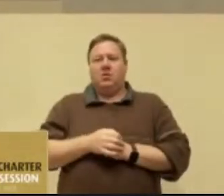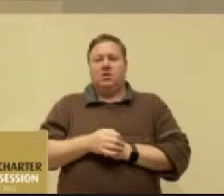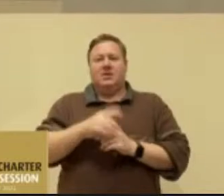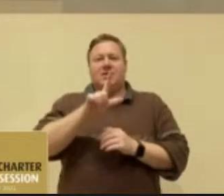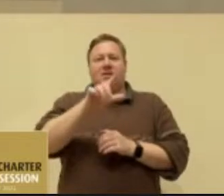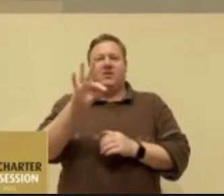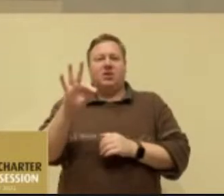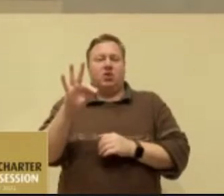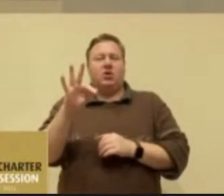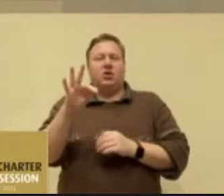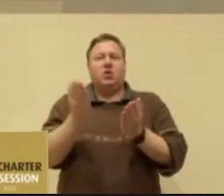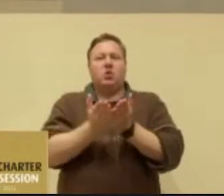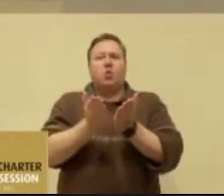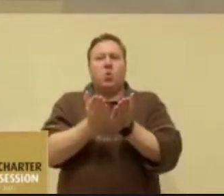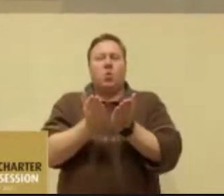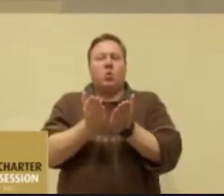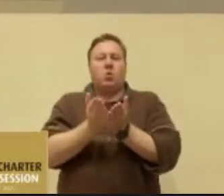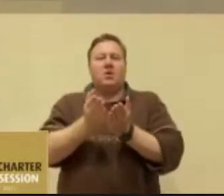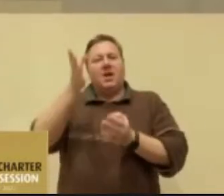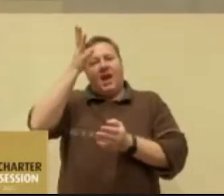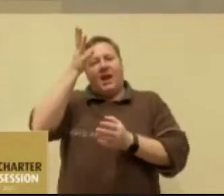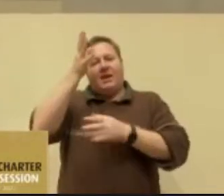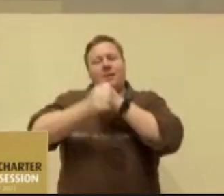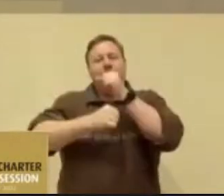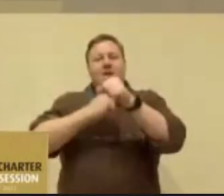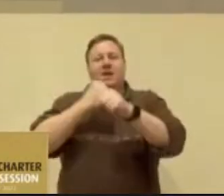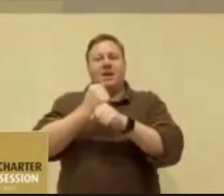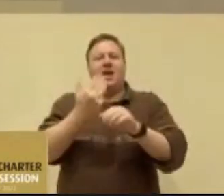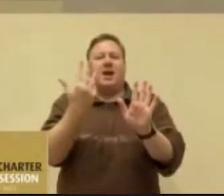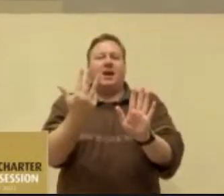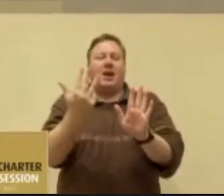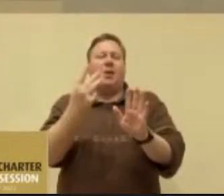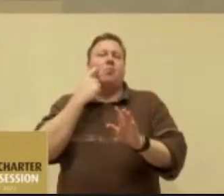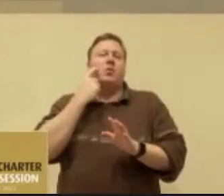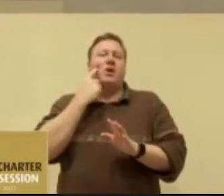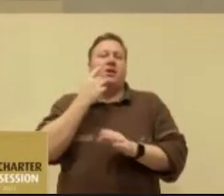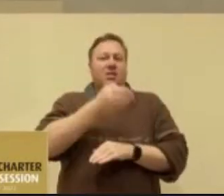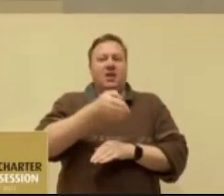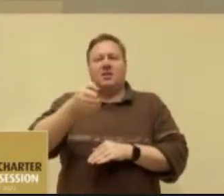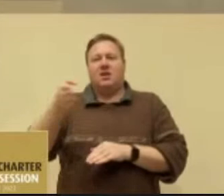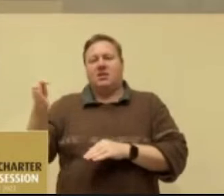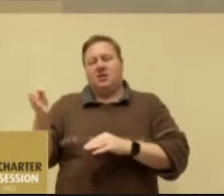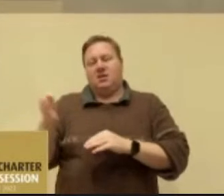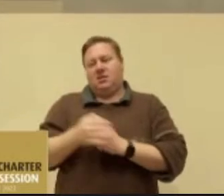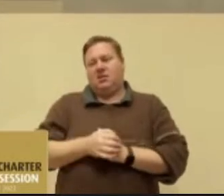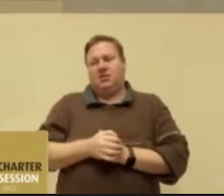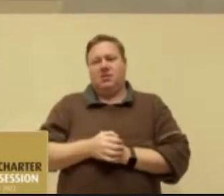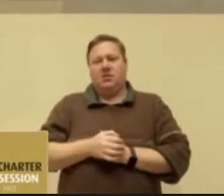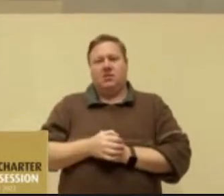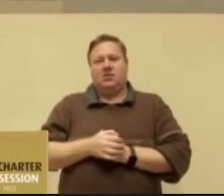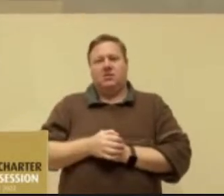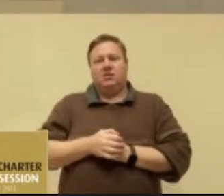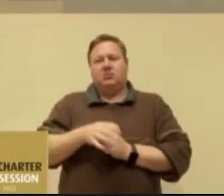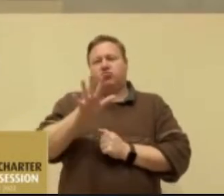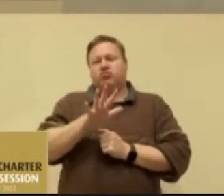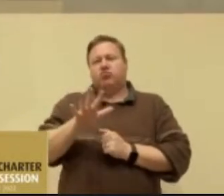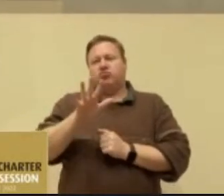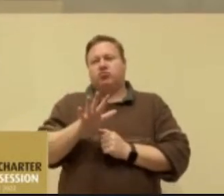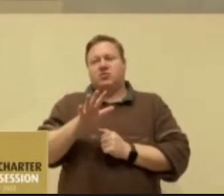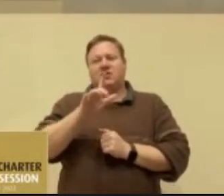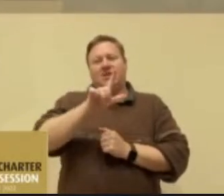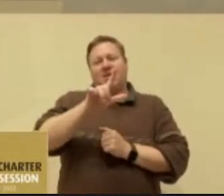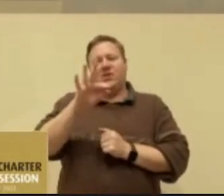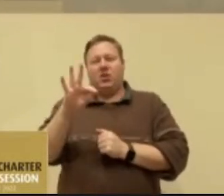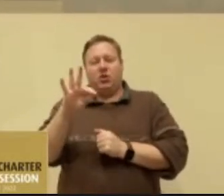that were pregnant in the academy in other words their breakdown was in about 73